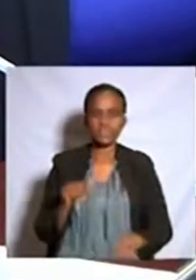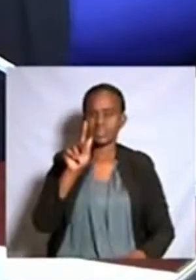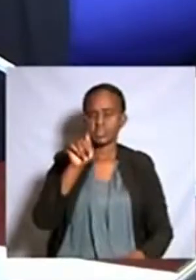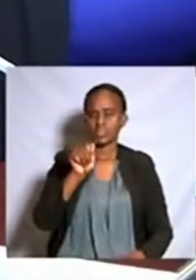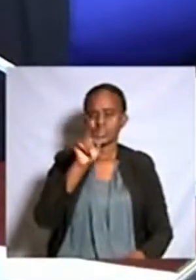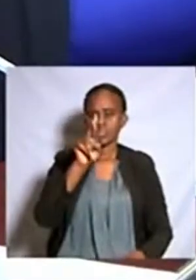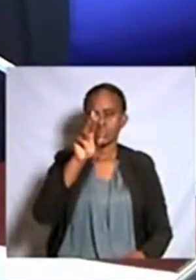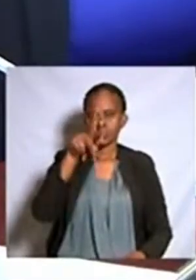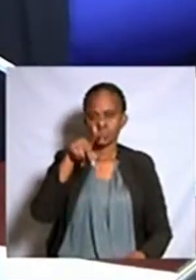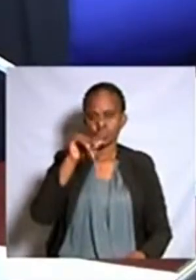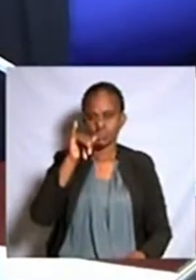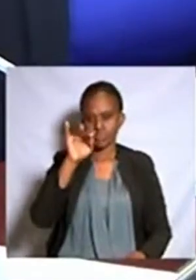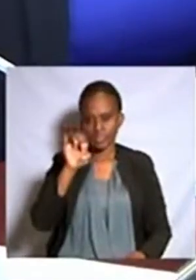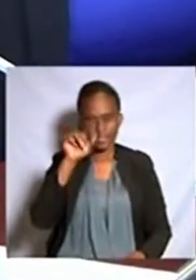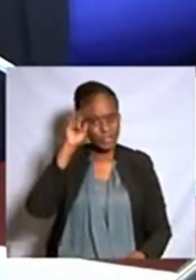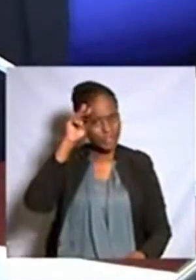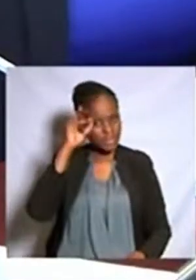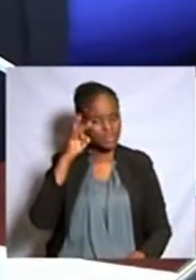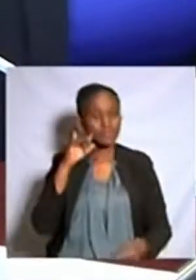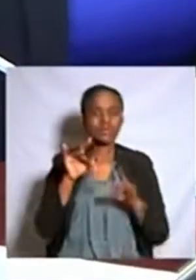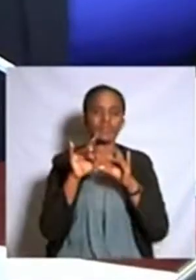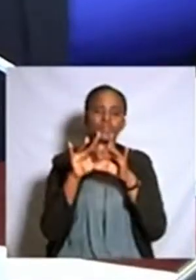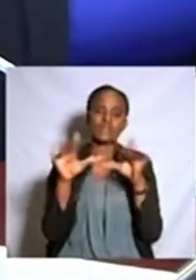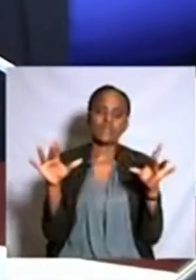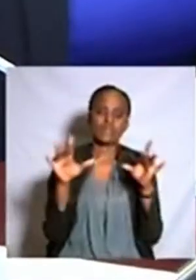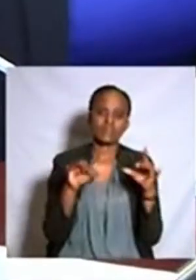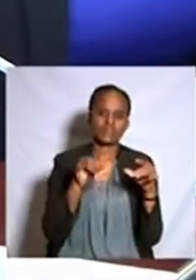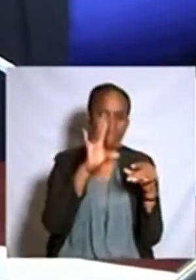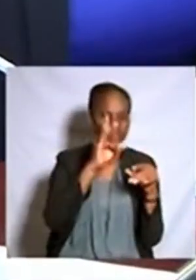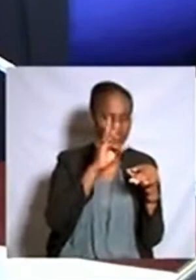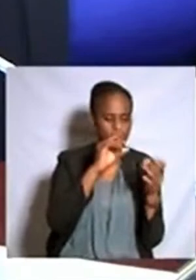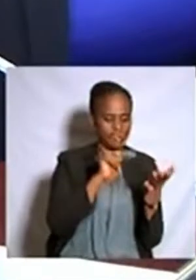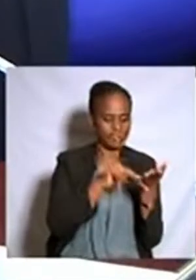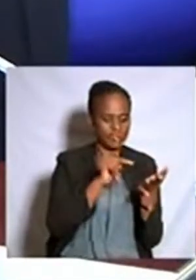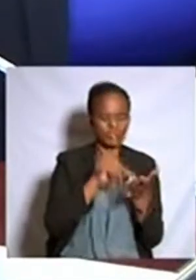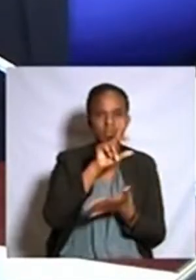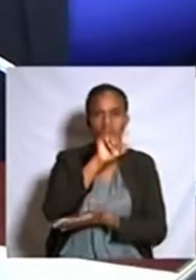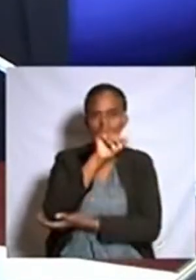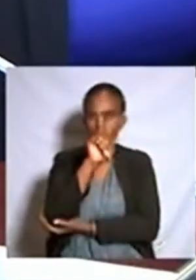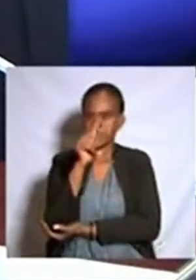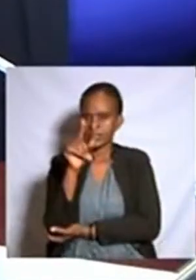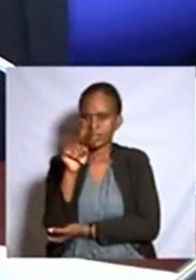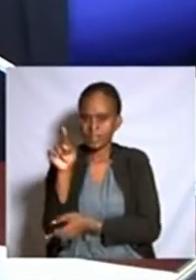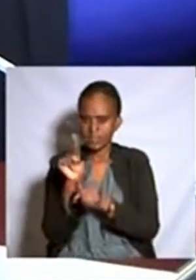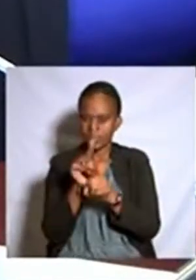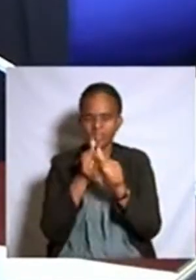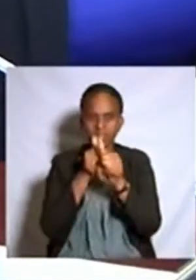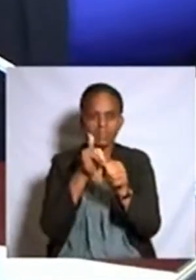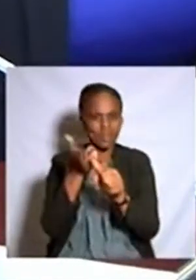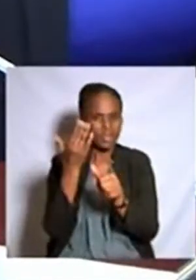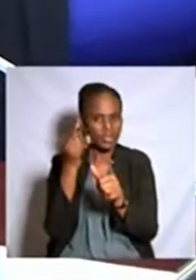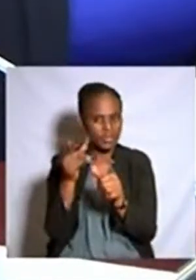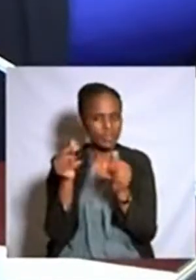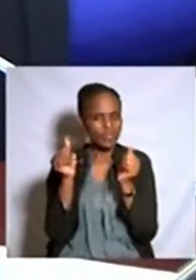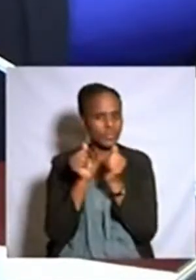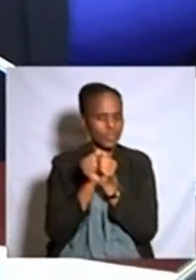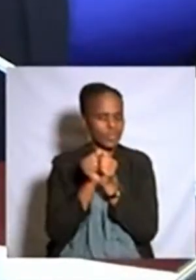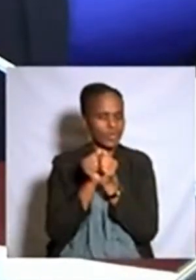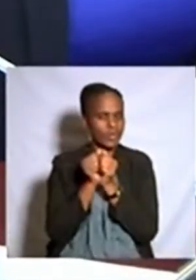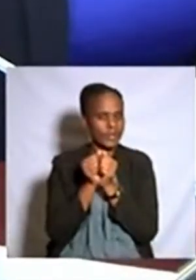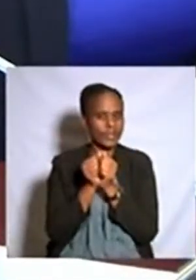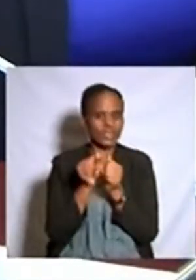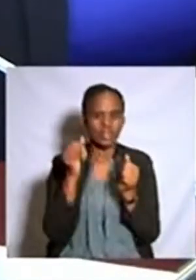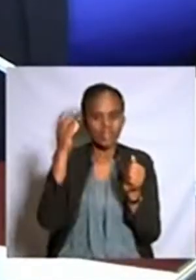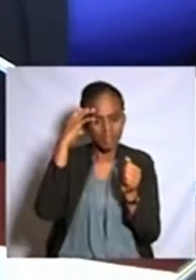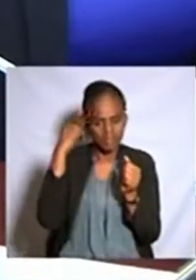society lodged at the Ministry of Lands on 17th November 2021, and the follow-up with the dealing